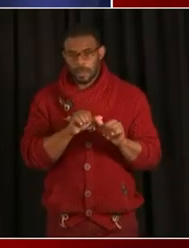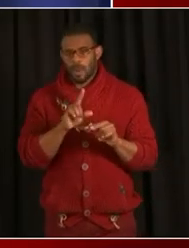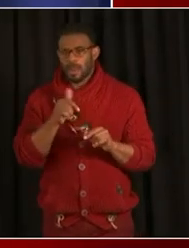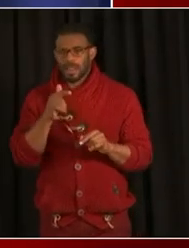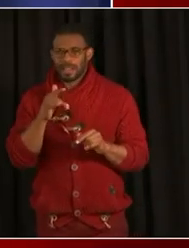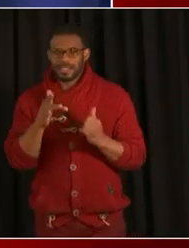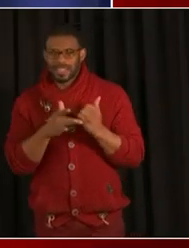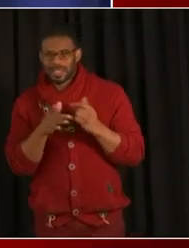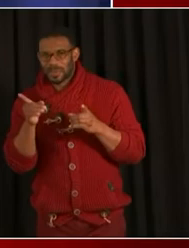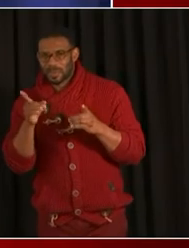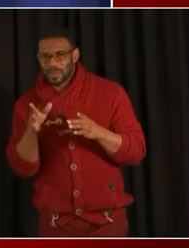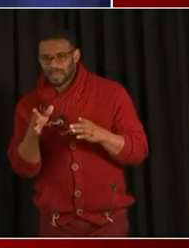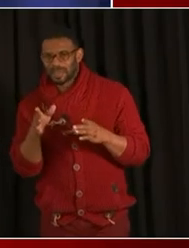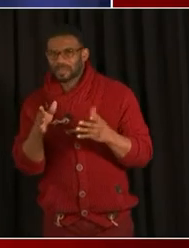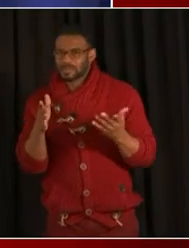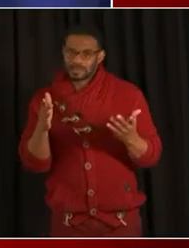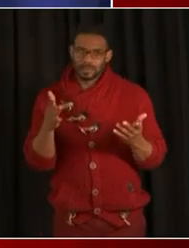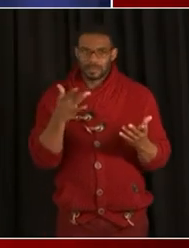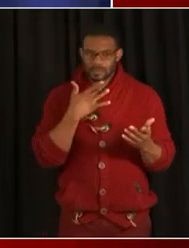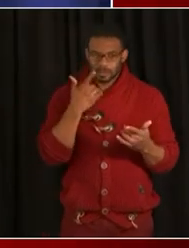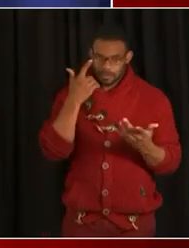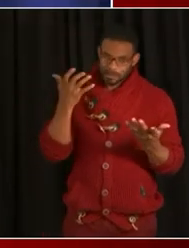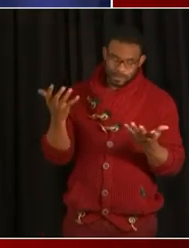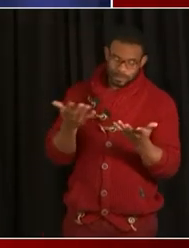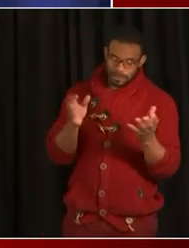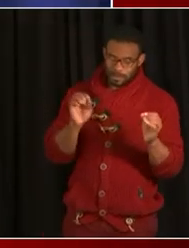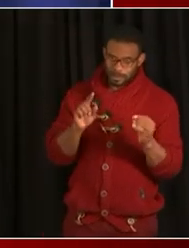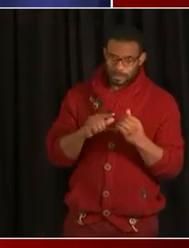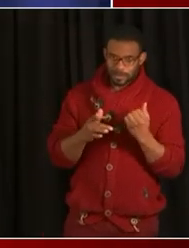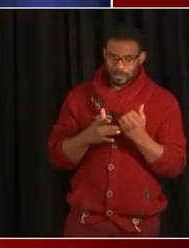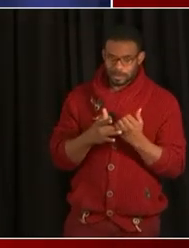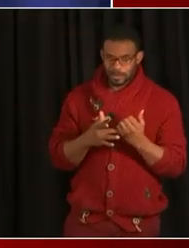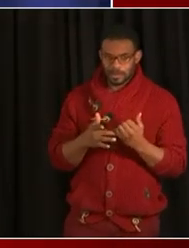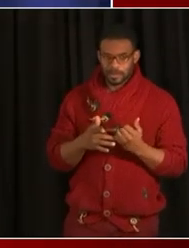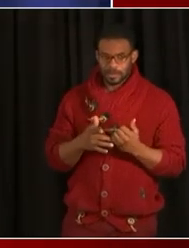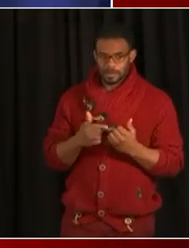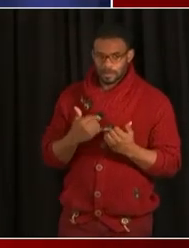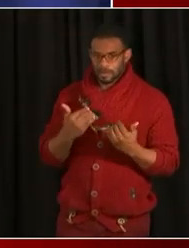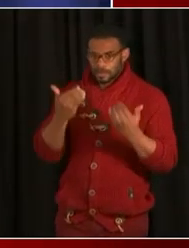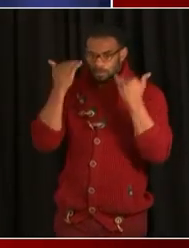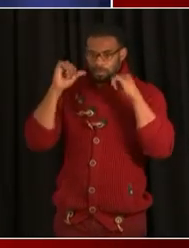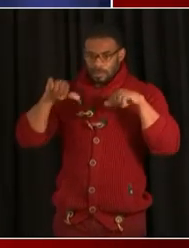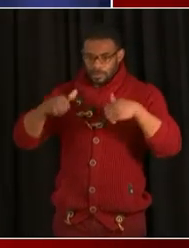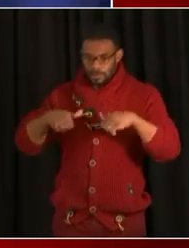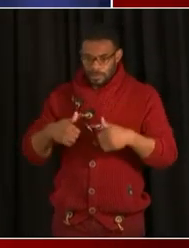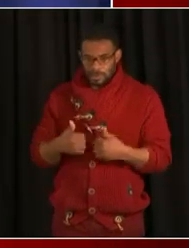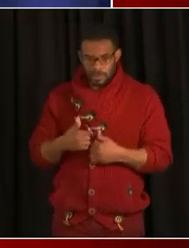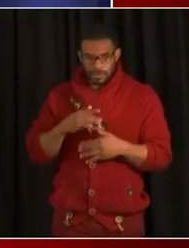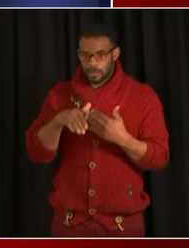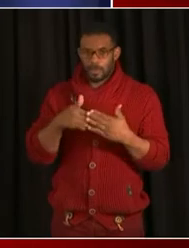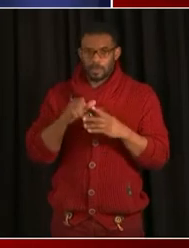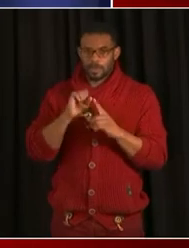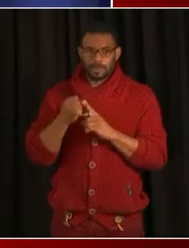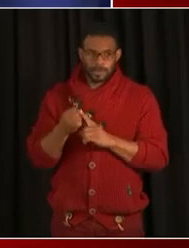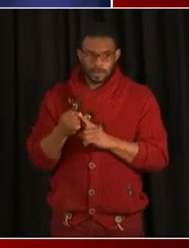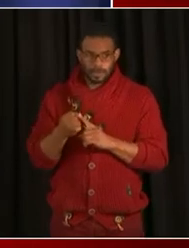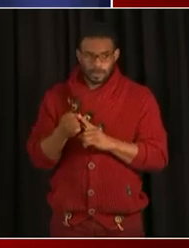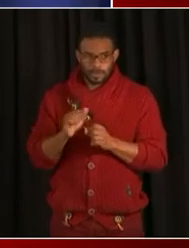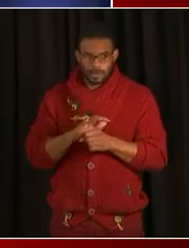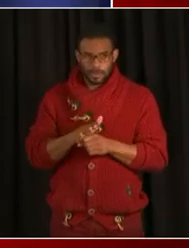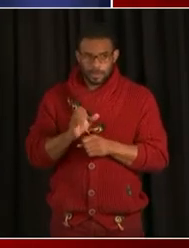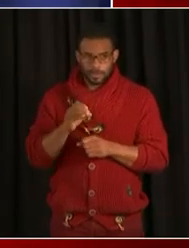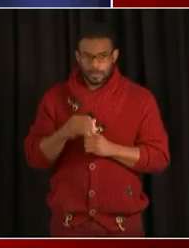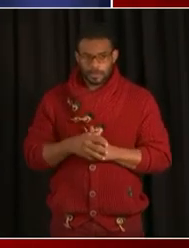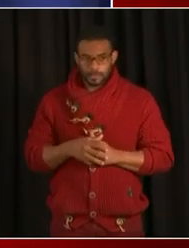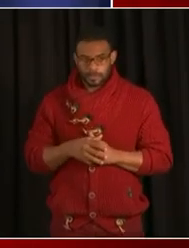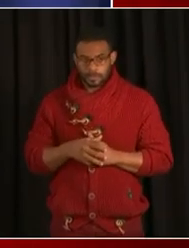staff. Only my technical director left because he got tired of all the challenges of the whole situation with